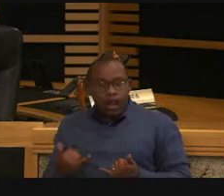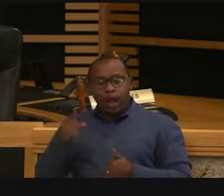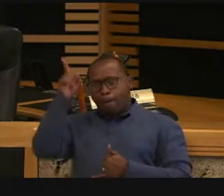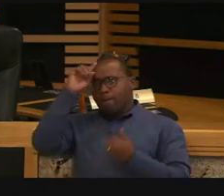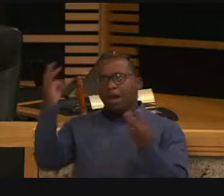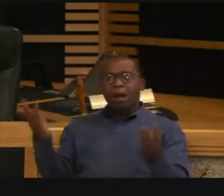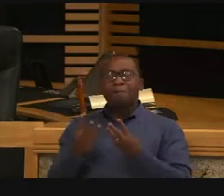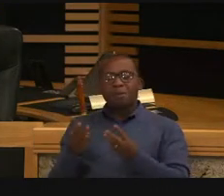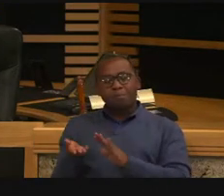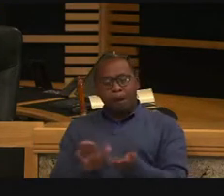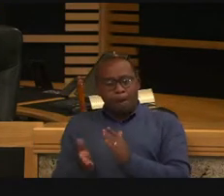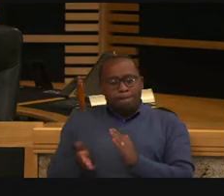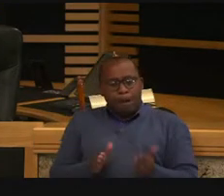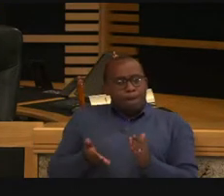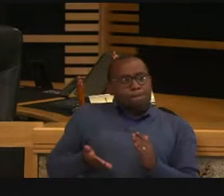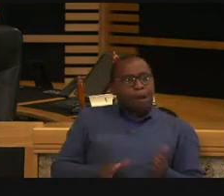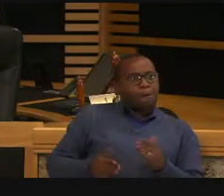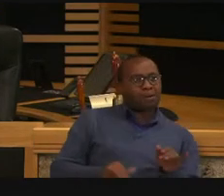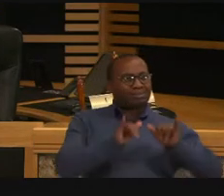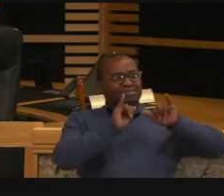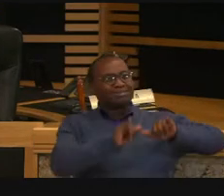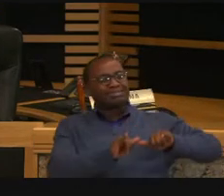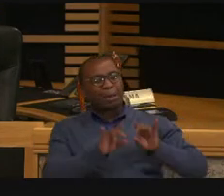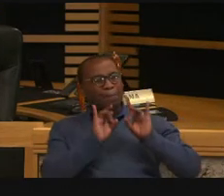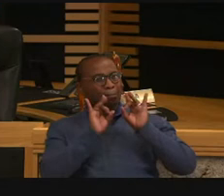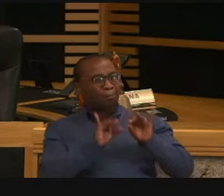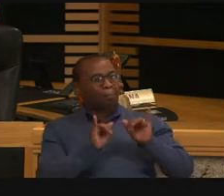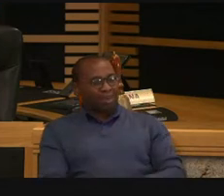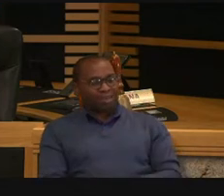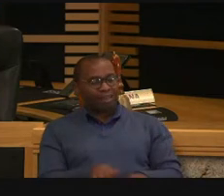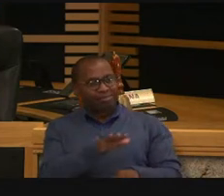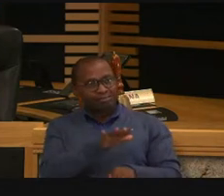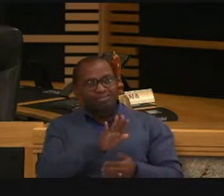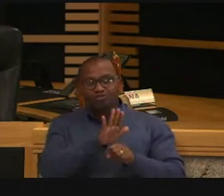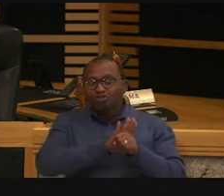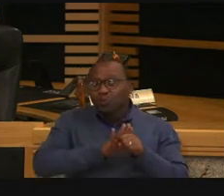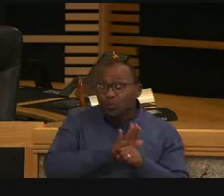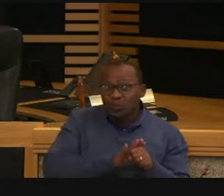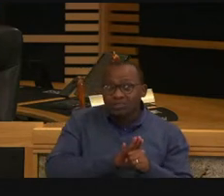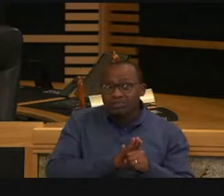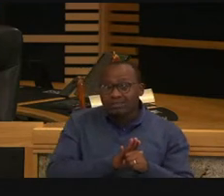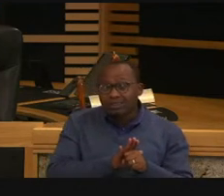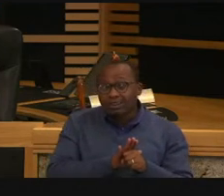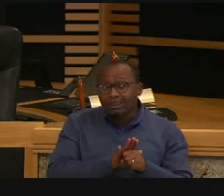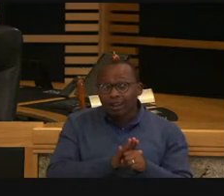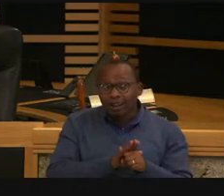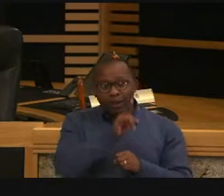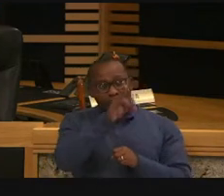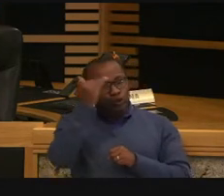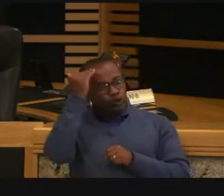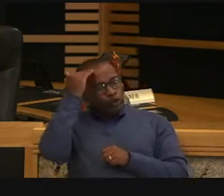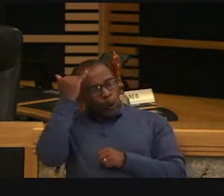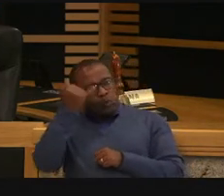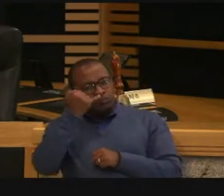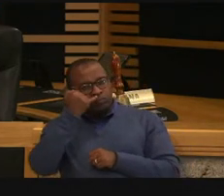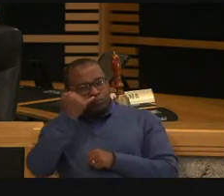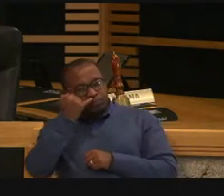To date, sisaxelelwa ngeKapa. EKapa where gangsterism is on the